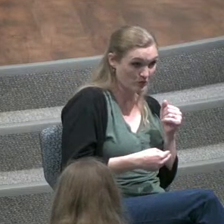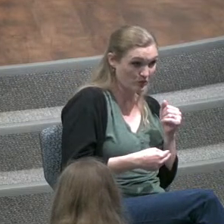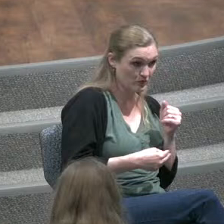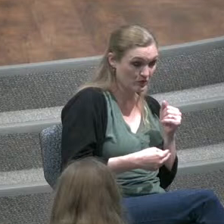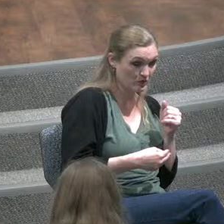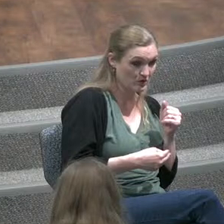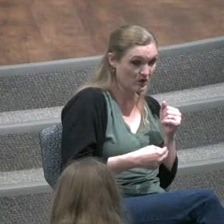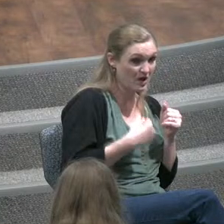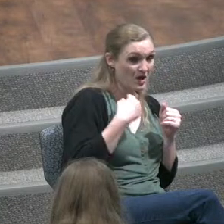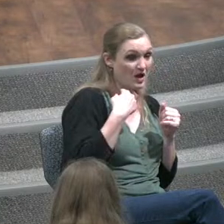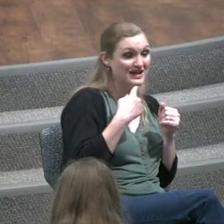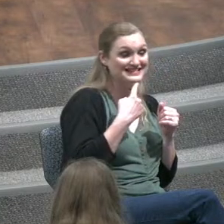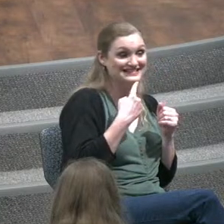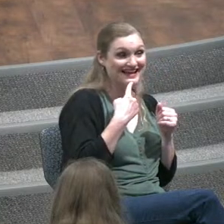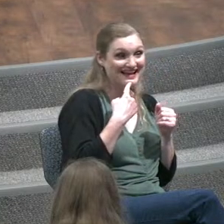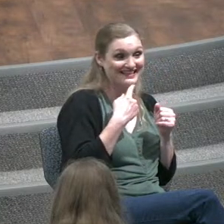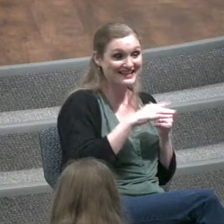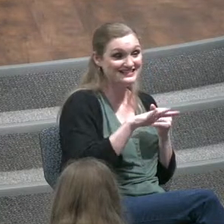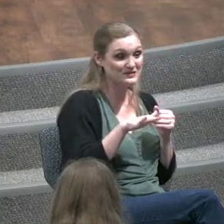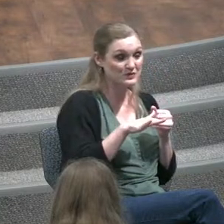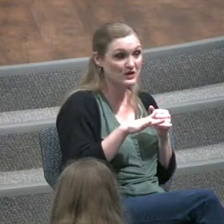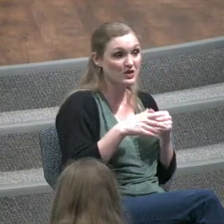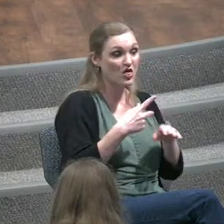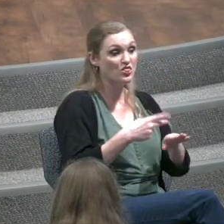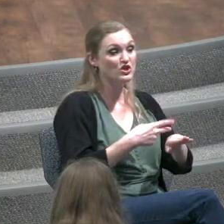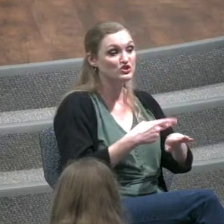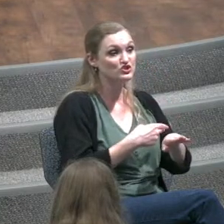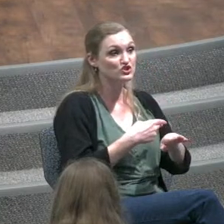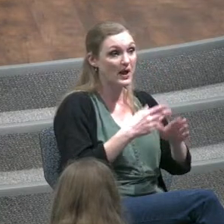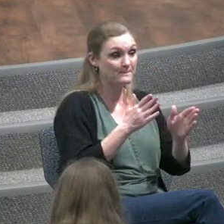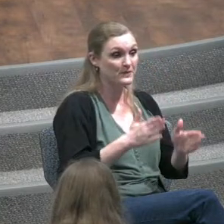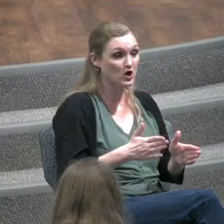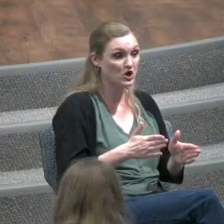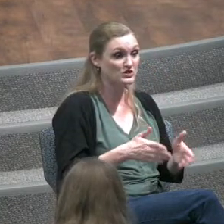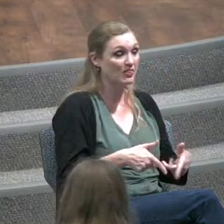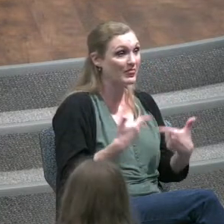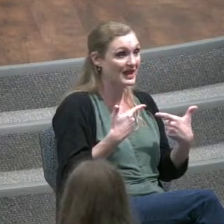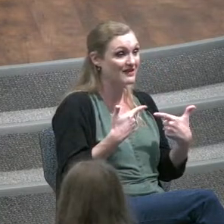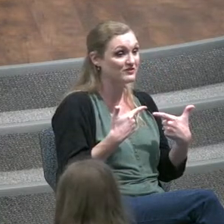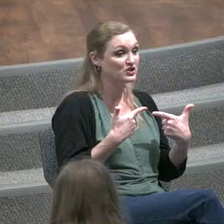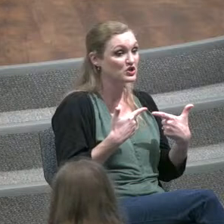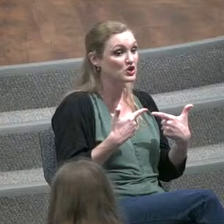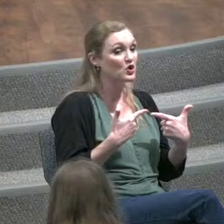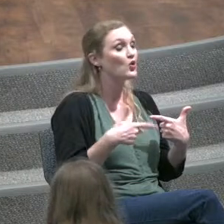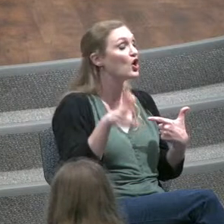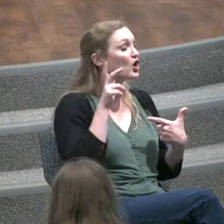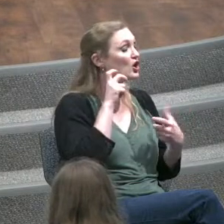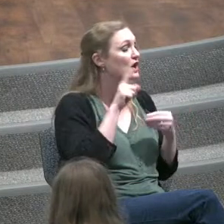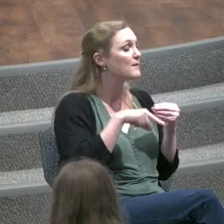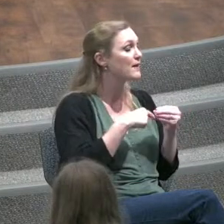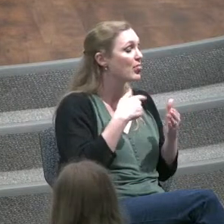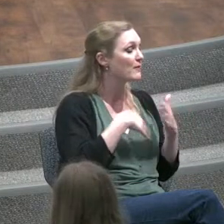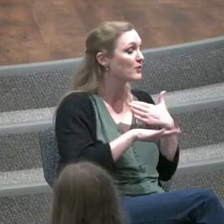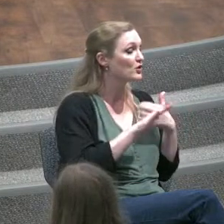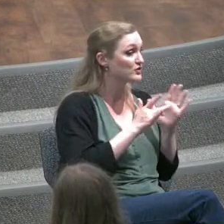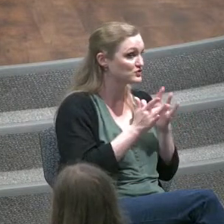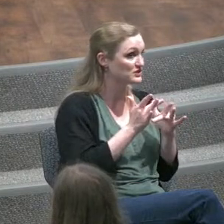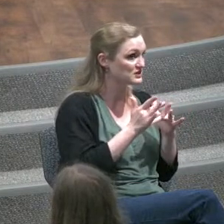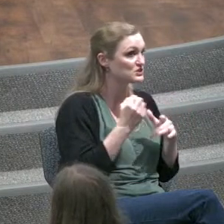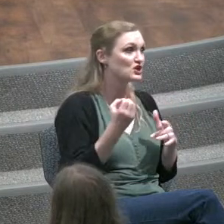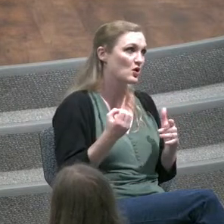purported to be the site where the shepherds lived who received the announcement about the birth of Jesus.